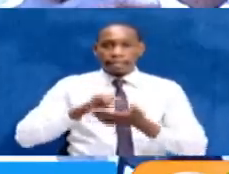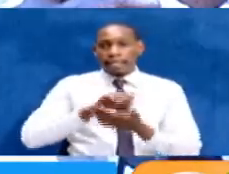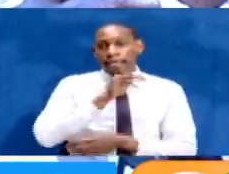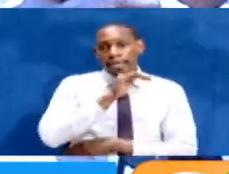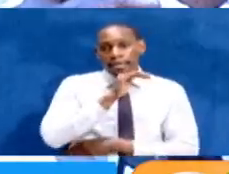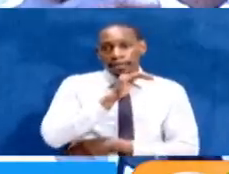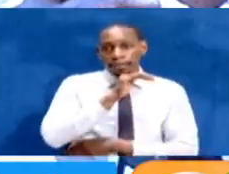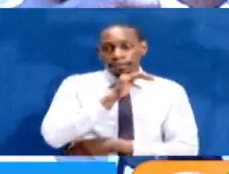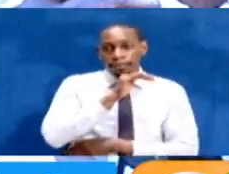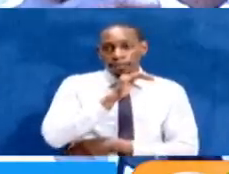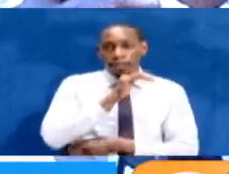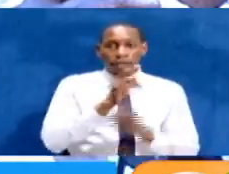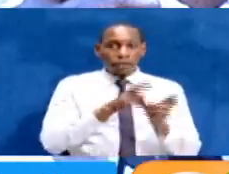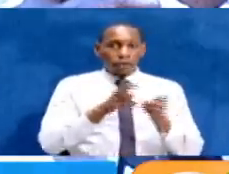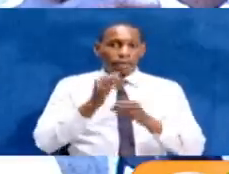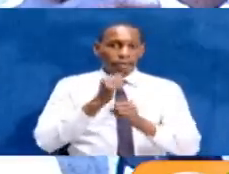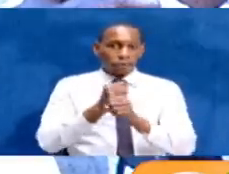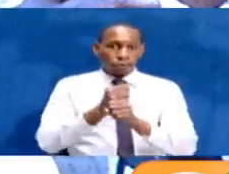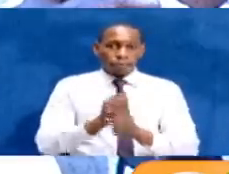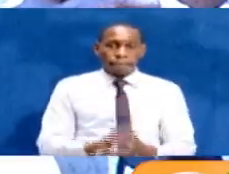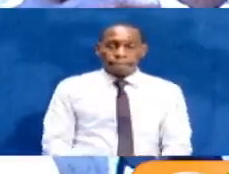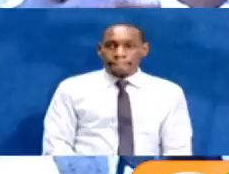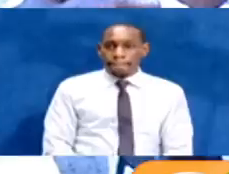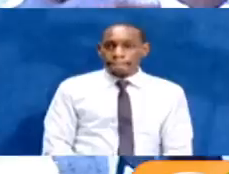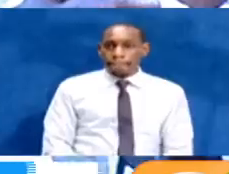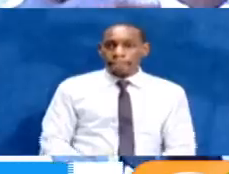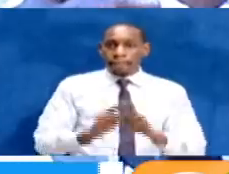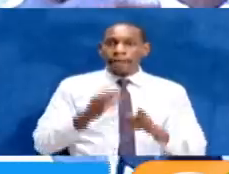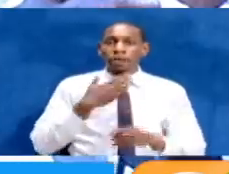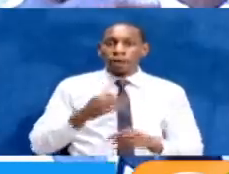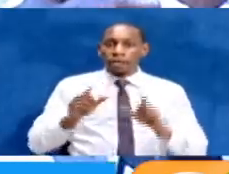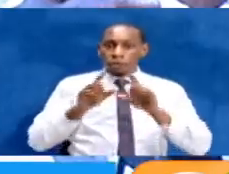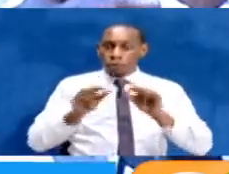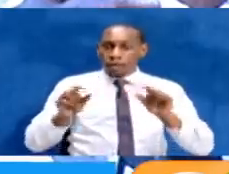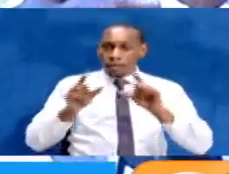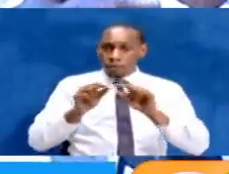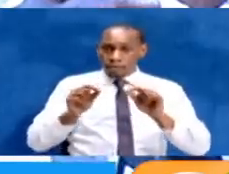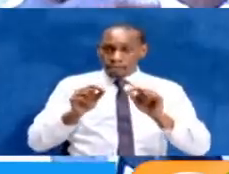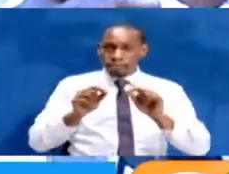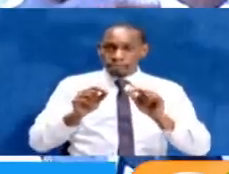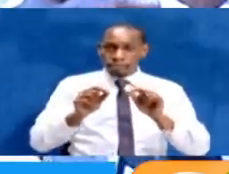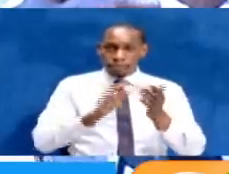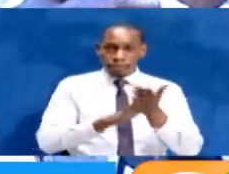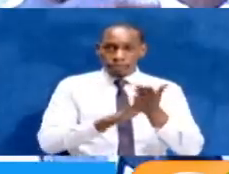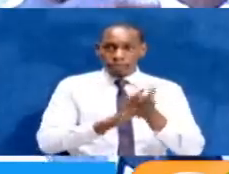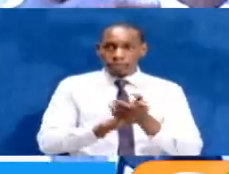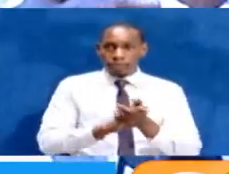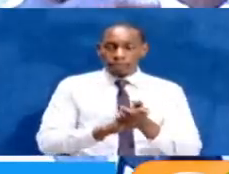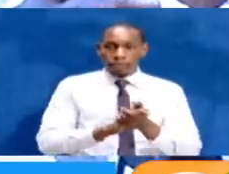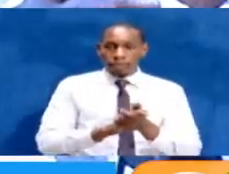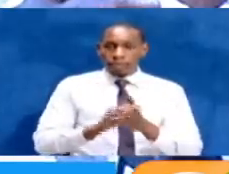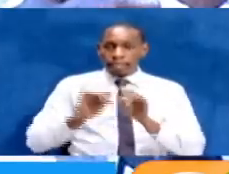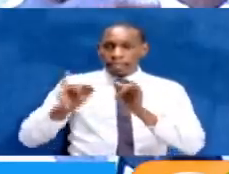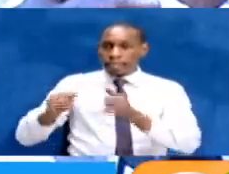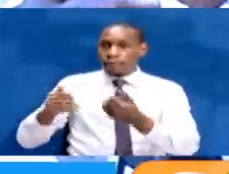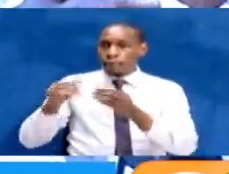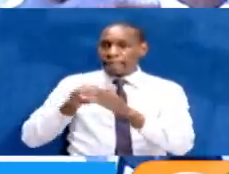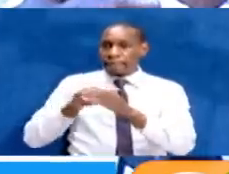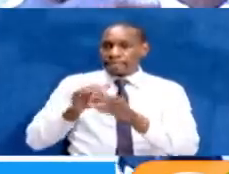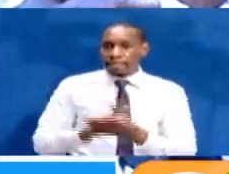used to undertake. But I want to just comment on what Francis was talking about, new blood.